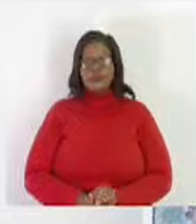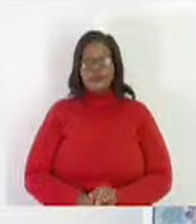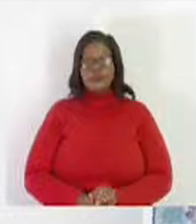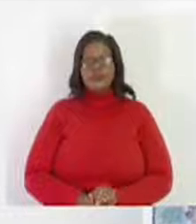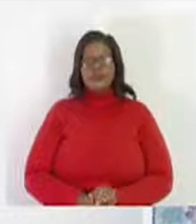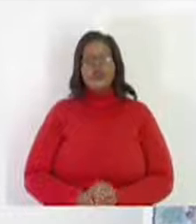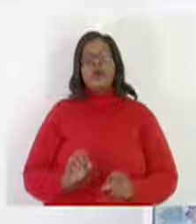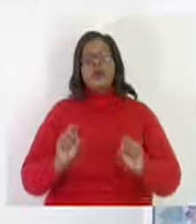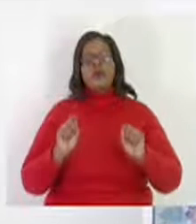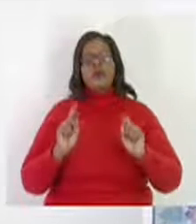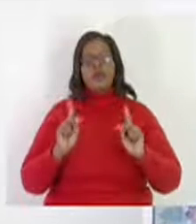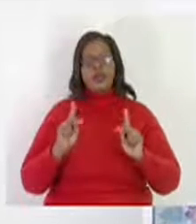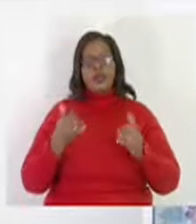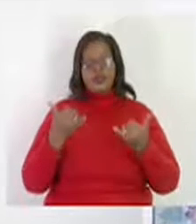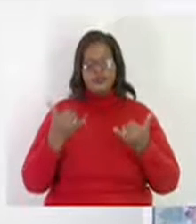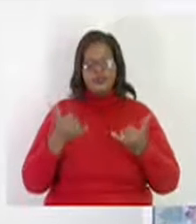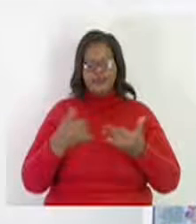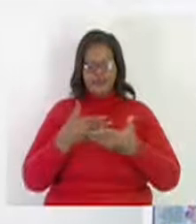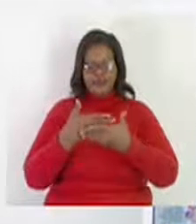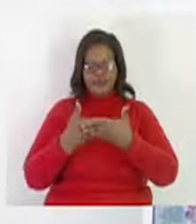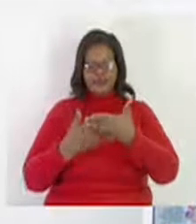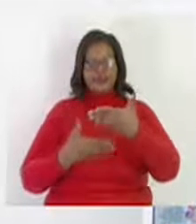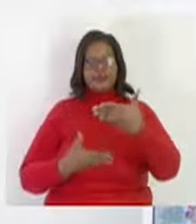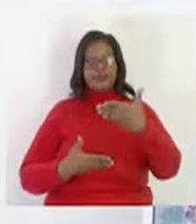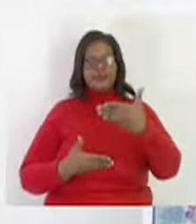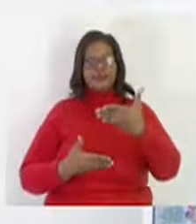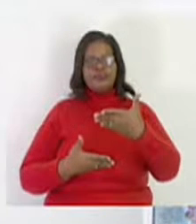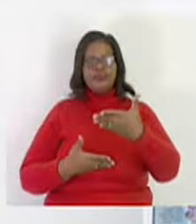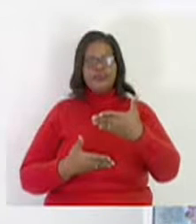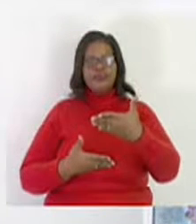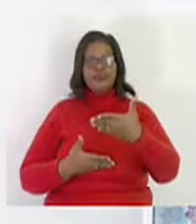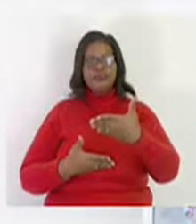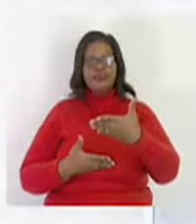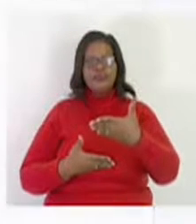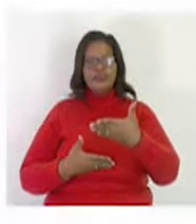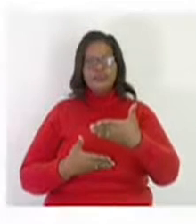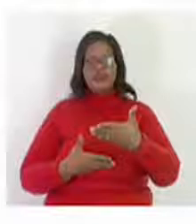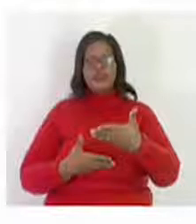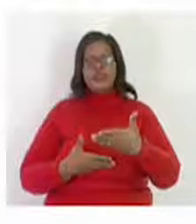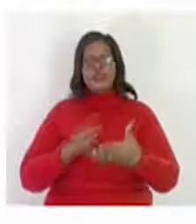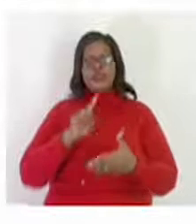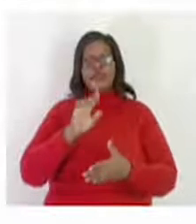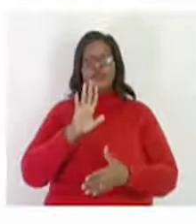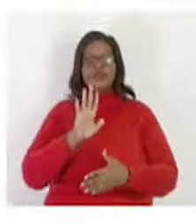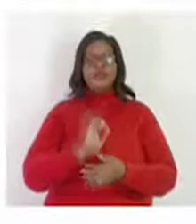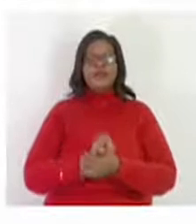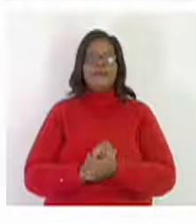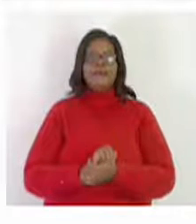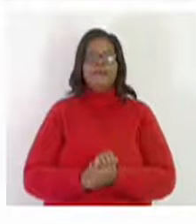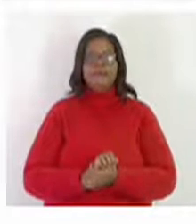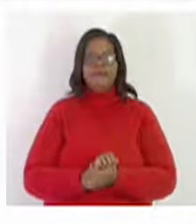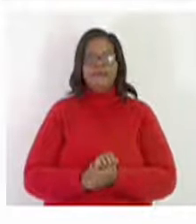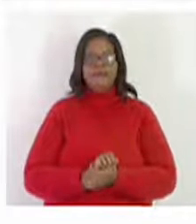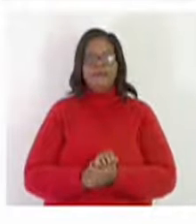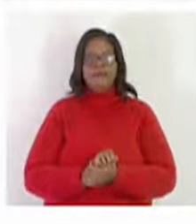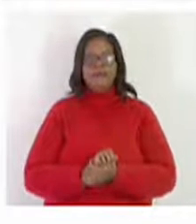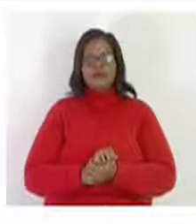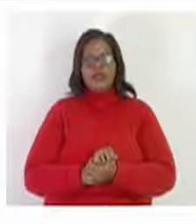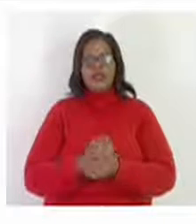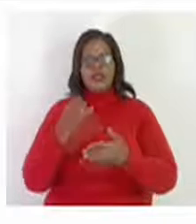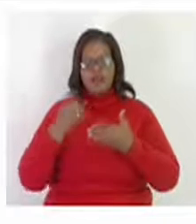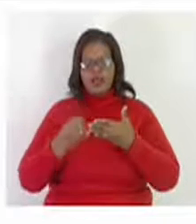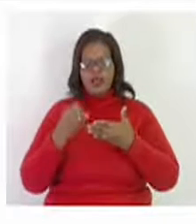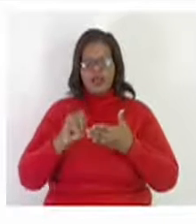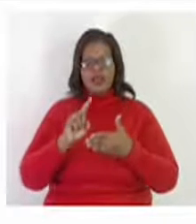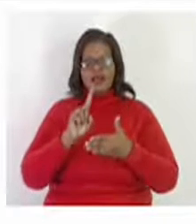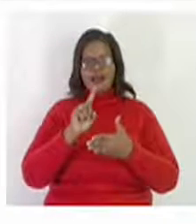Okay, we are now going to do the worksheet on page 15, which have to end on page 16. But